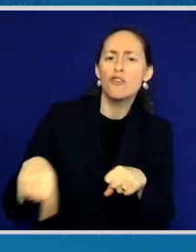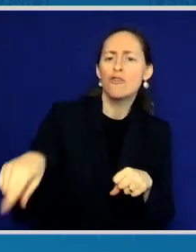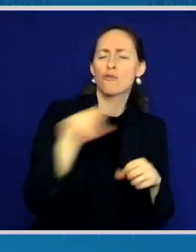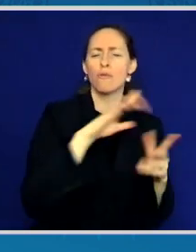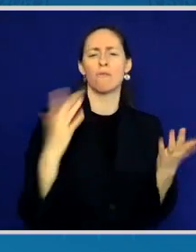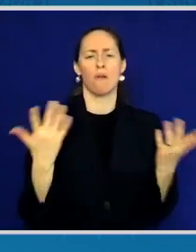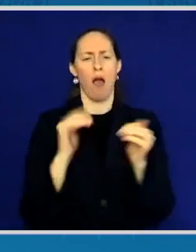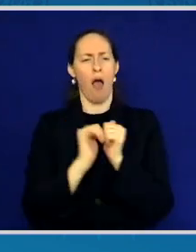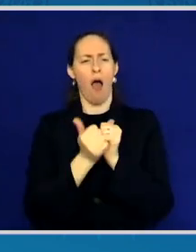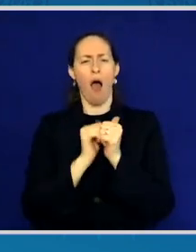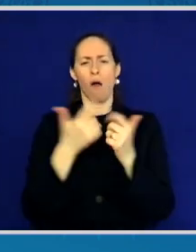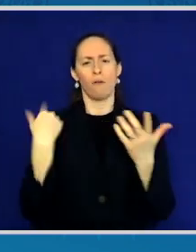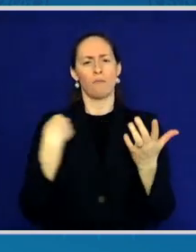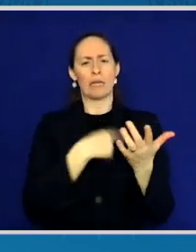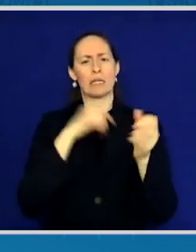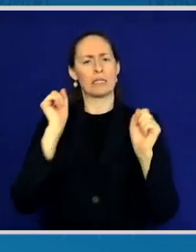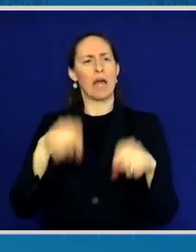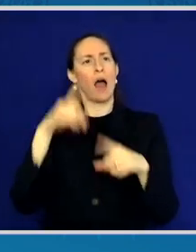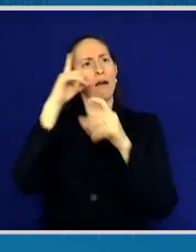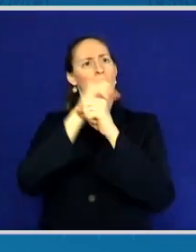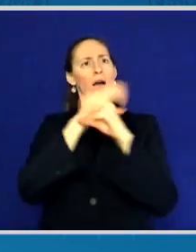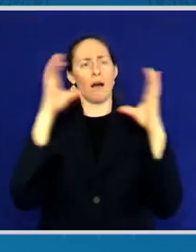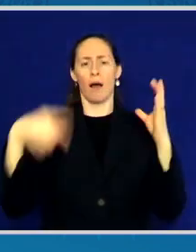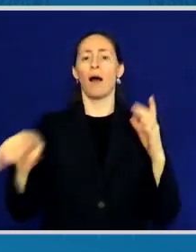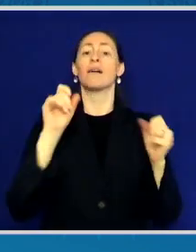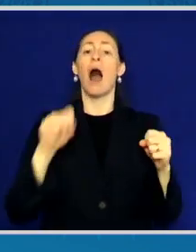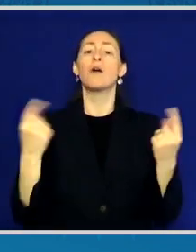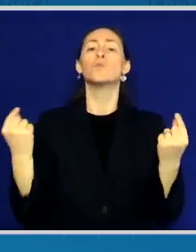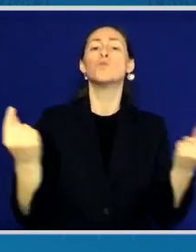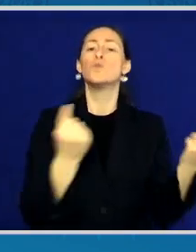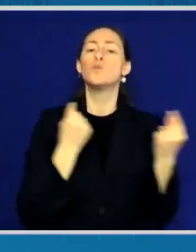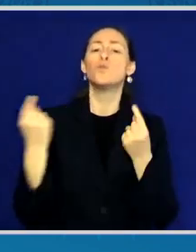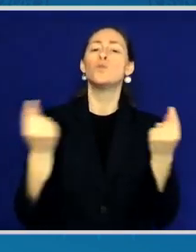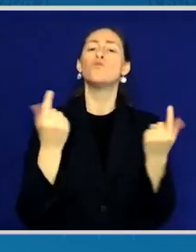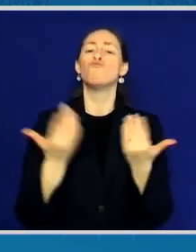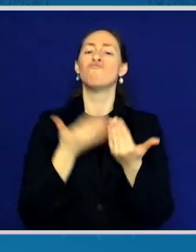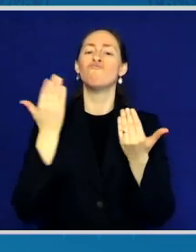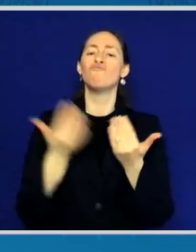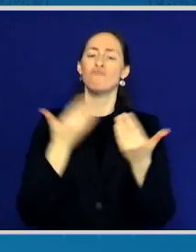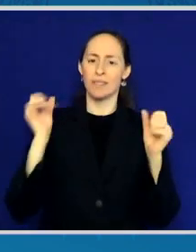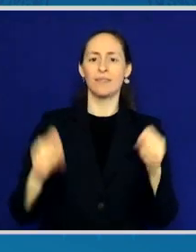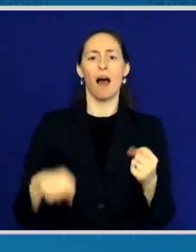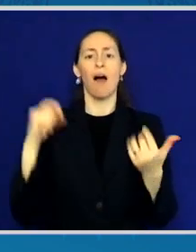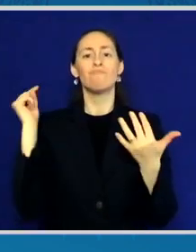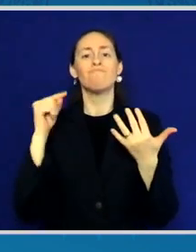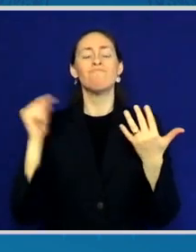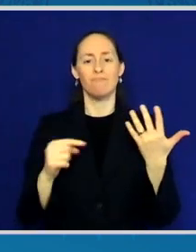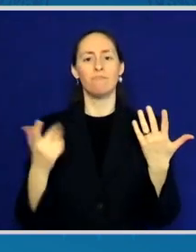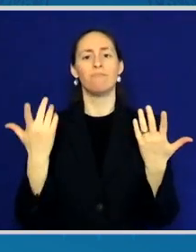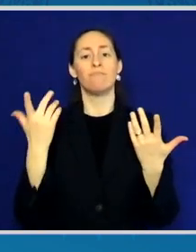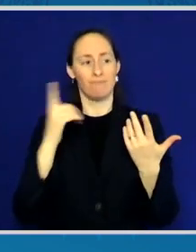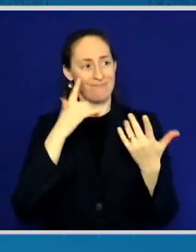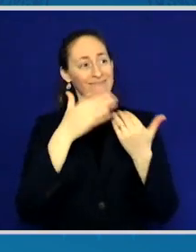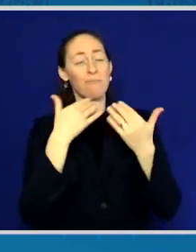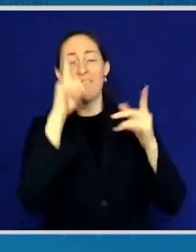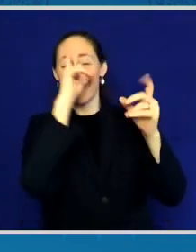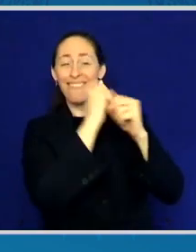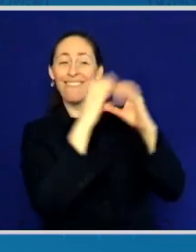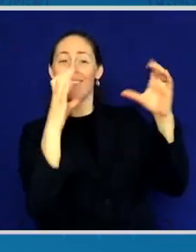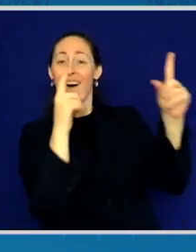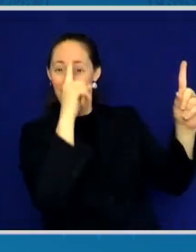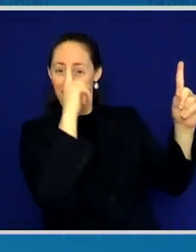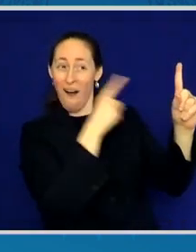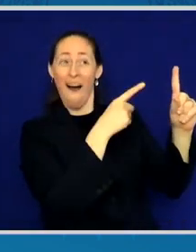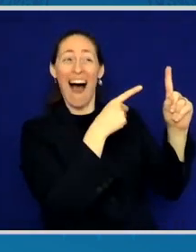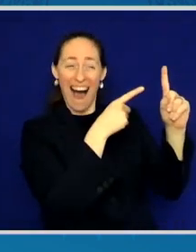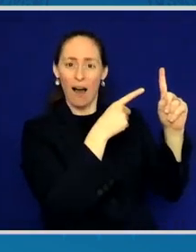it doable? Because sadly, that's at some point the goal, much less easy. But let's just